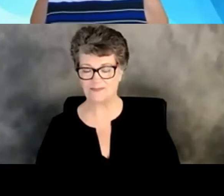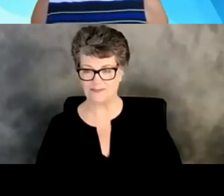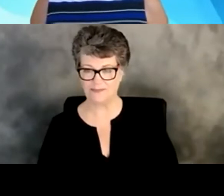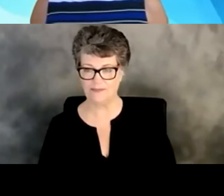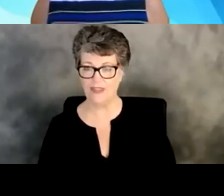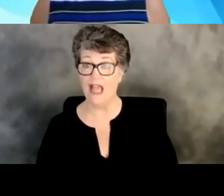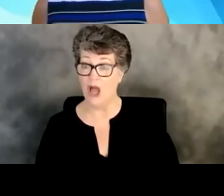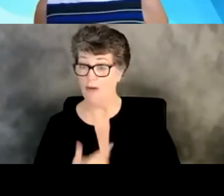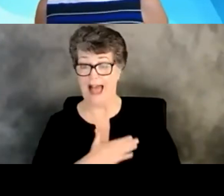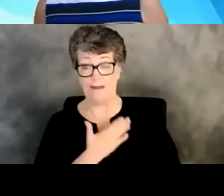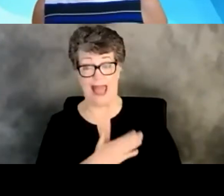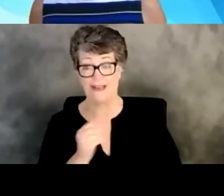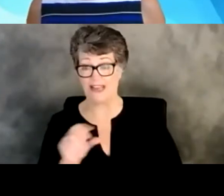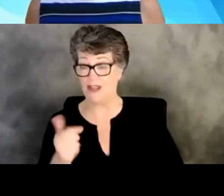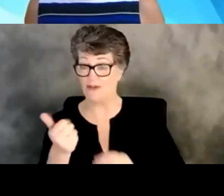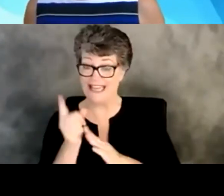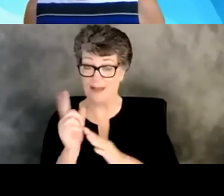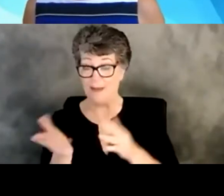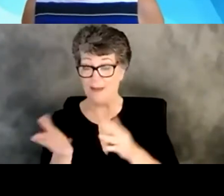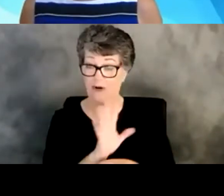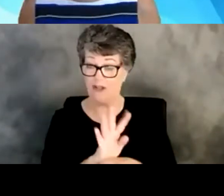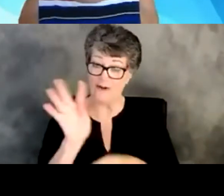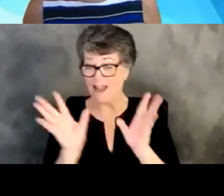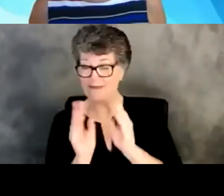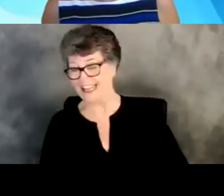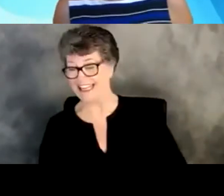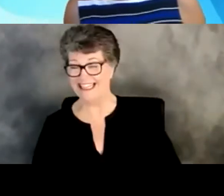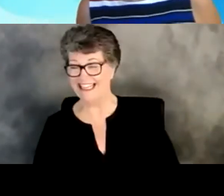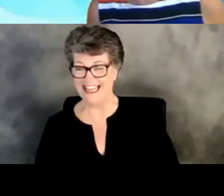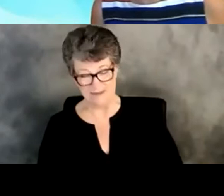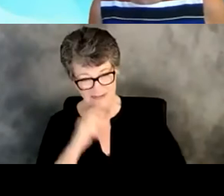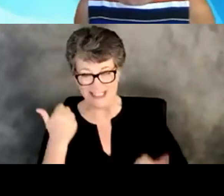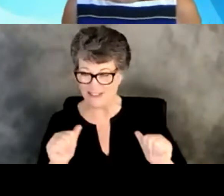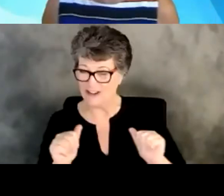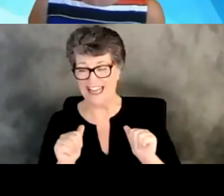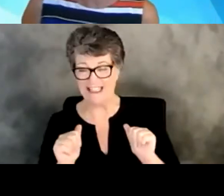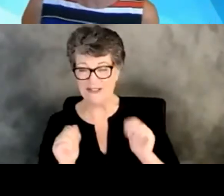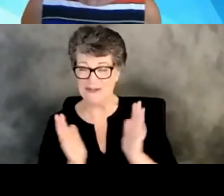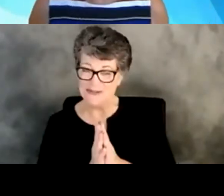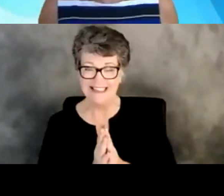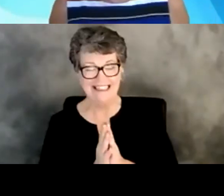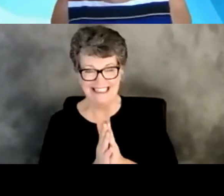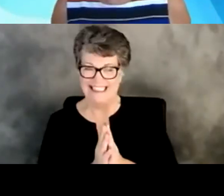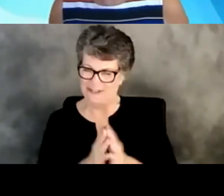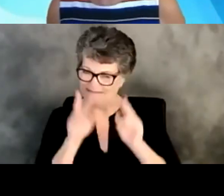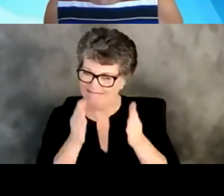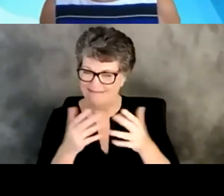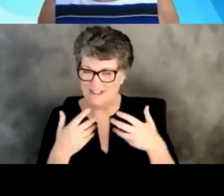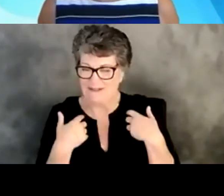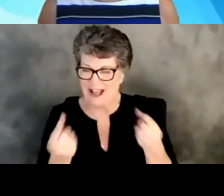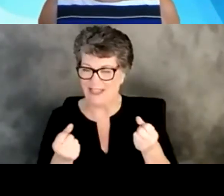Well, I'm happy to give people another 10-minute break before your 4 o'clock meeting. We are really trying to invest in health and wellness here as we go